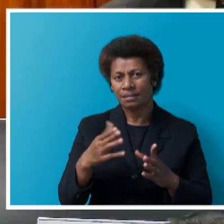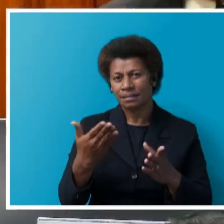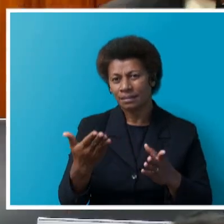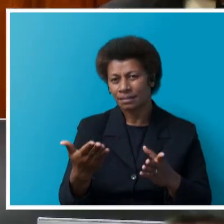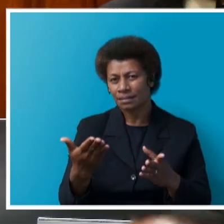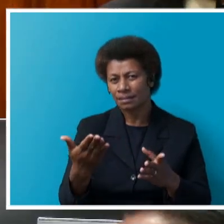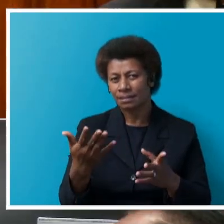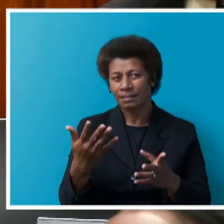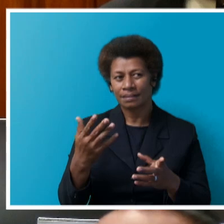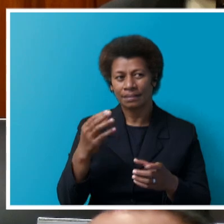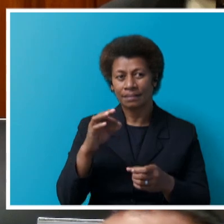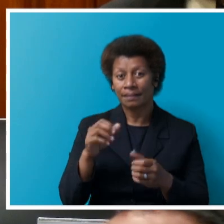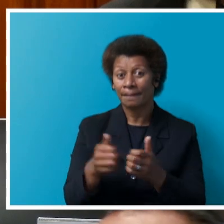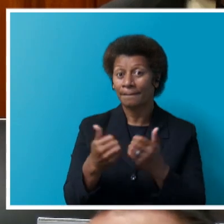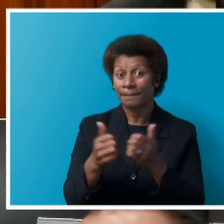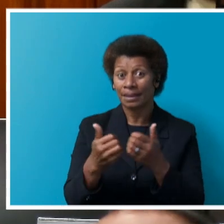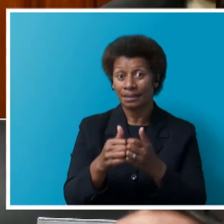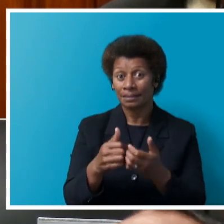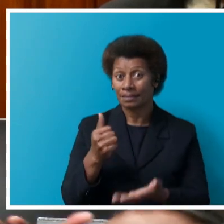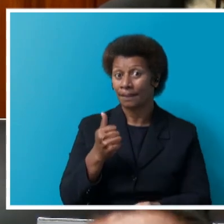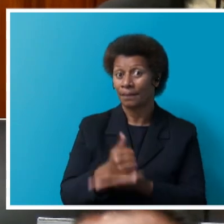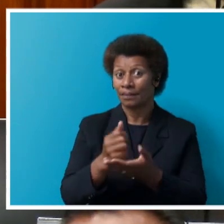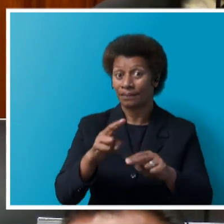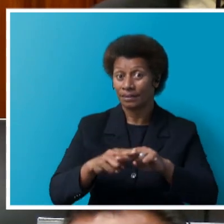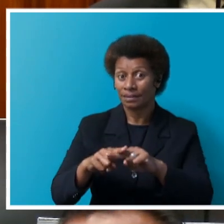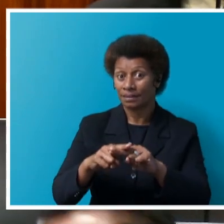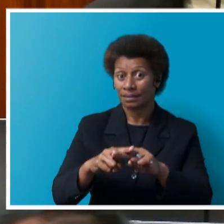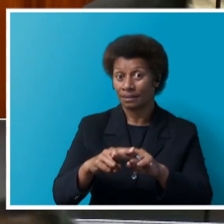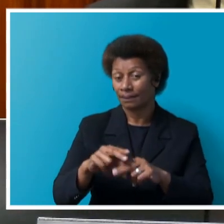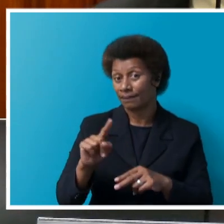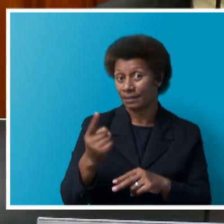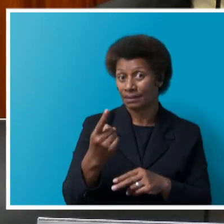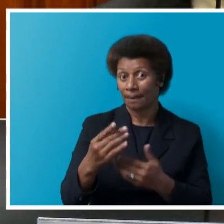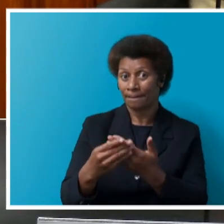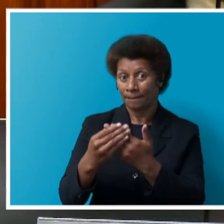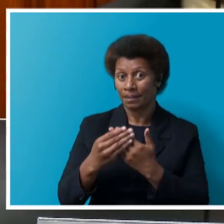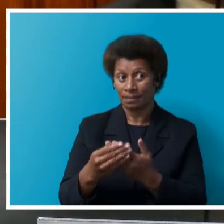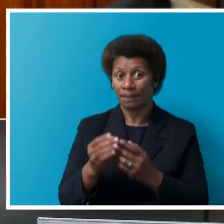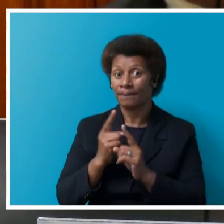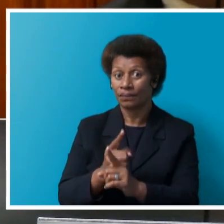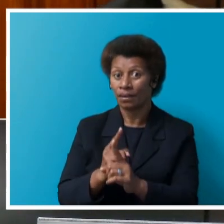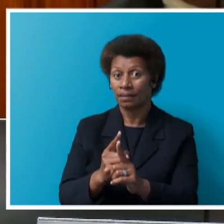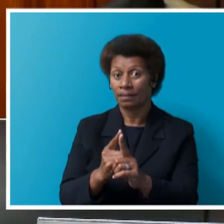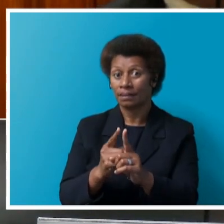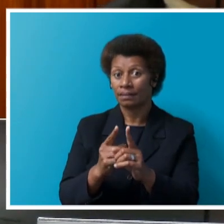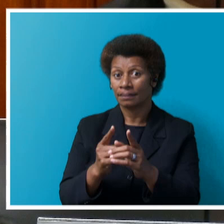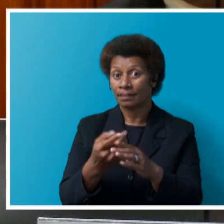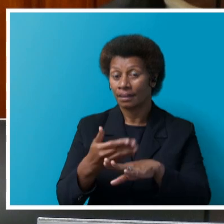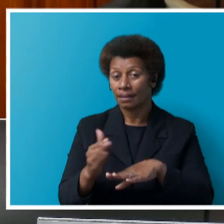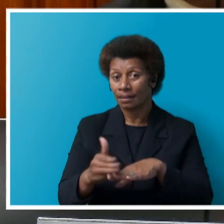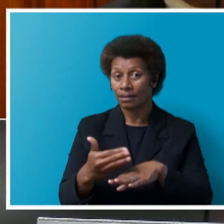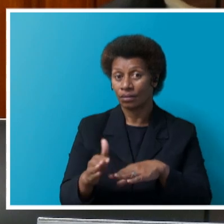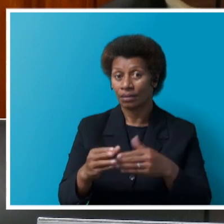party. Many that supported the Fiji First Party in 2022 are now closely supporting and following the new brand of leadership. It's a new brand